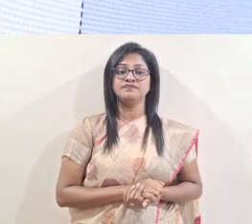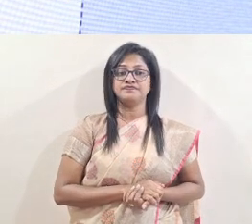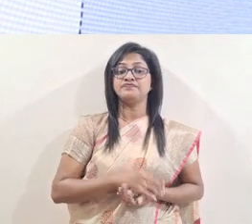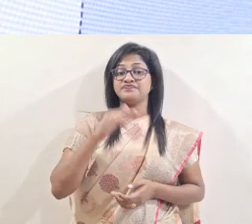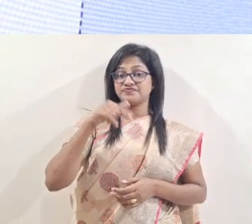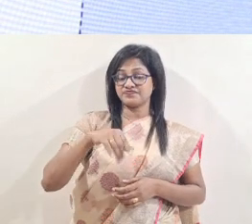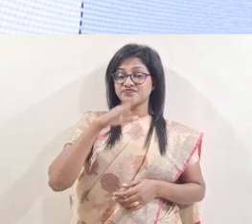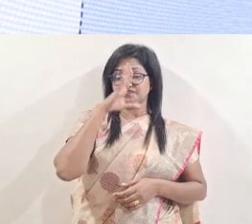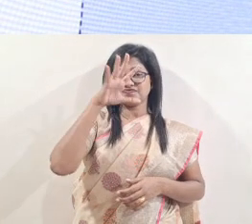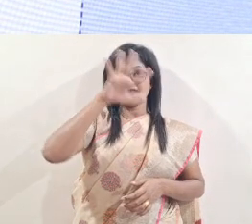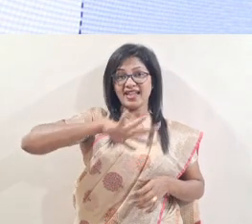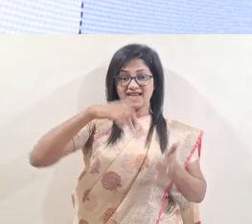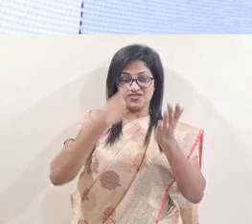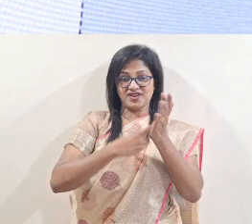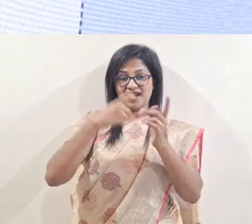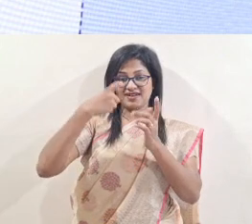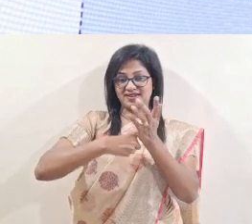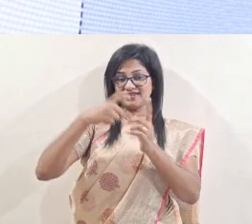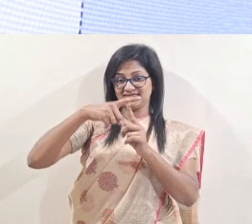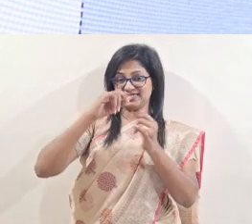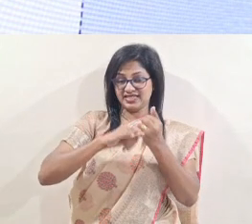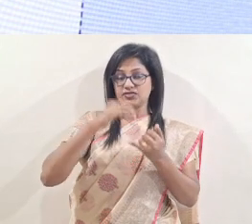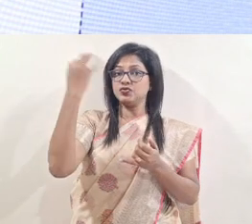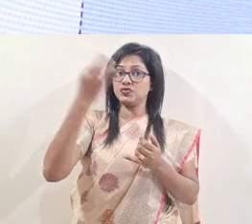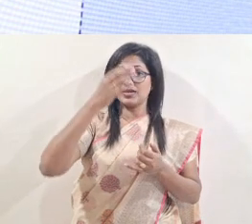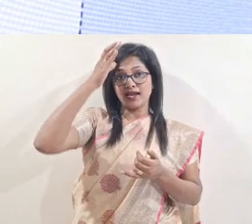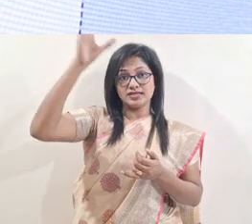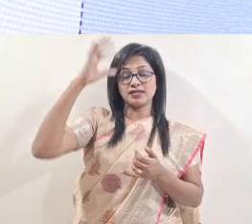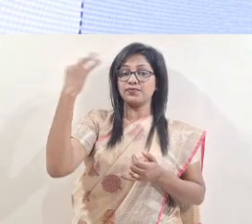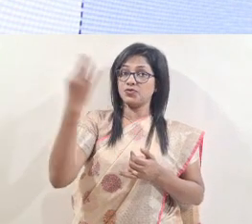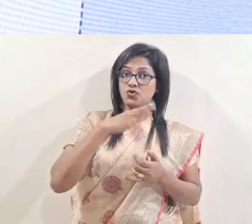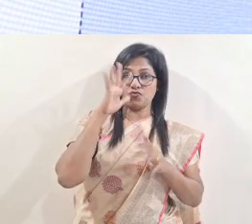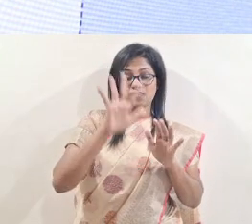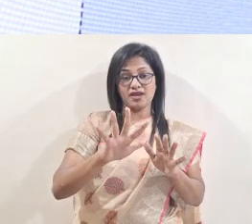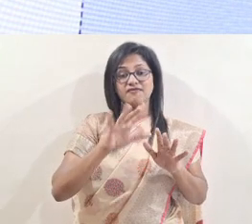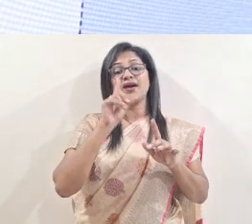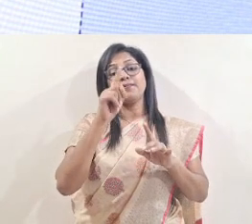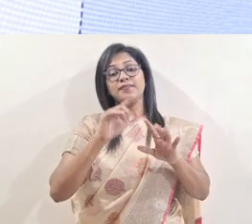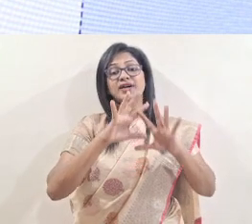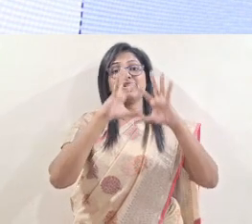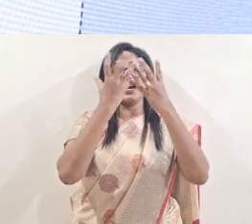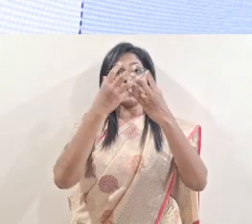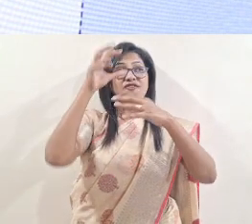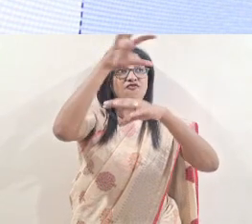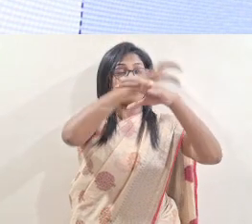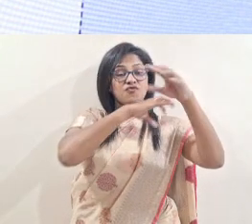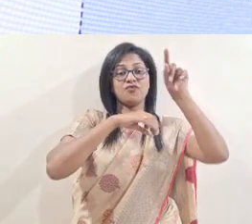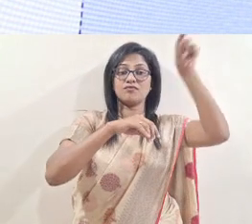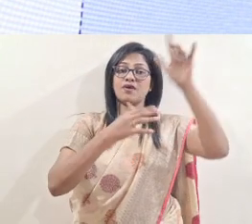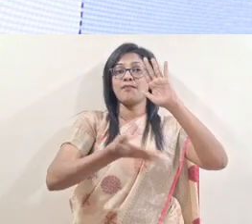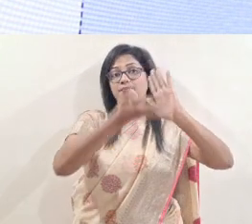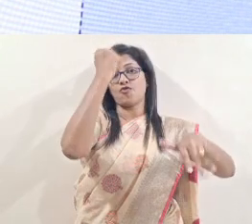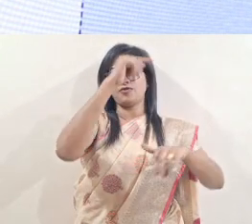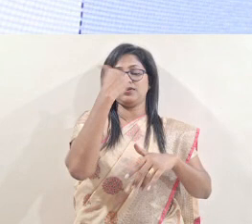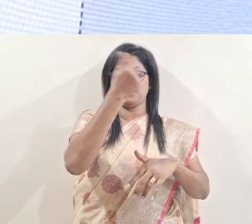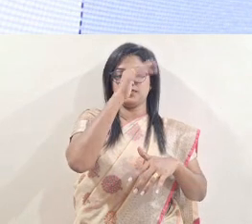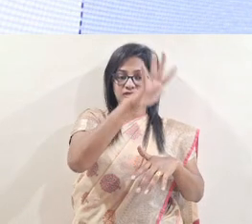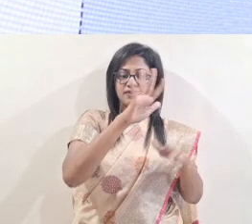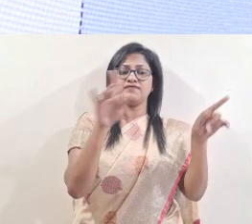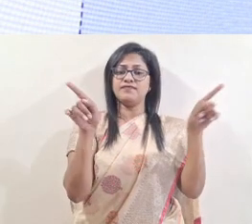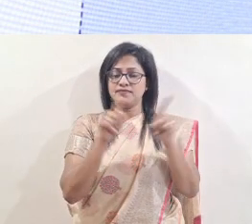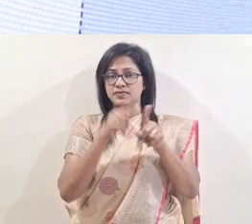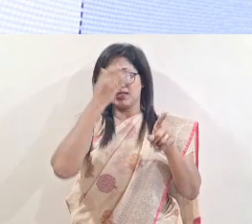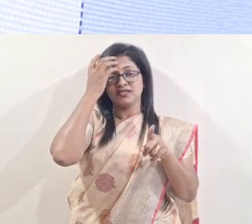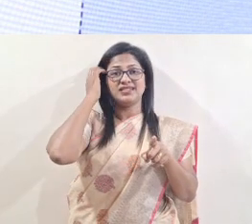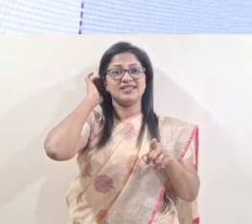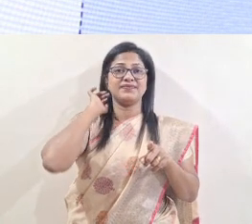However, this concept is well accepted in countries abroad. So, similar case studies would be: first is the